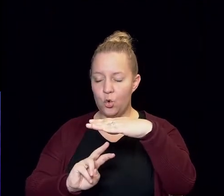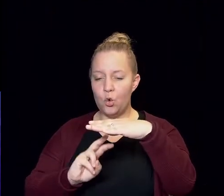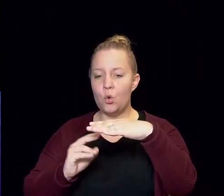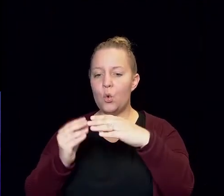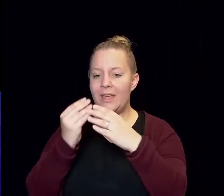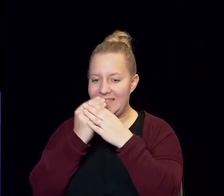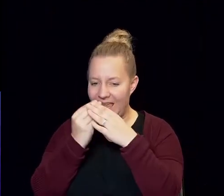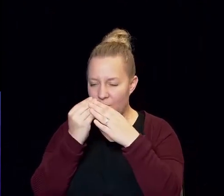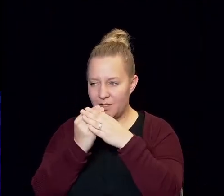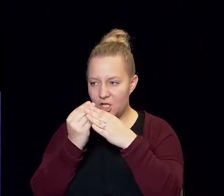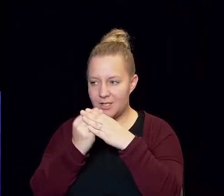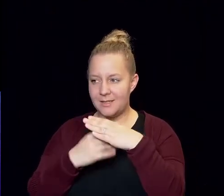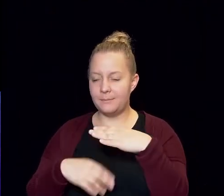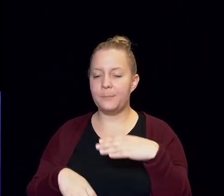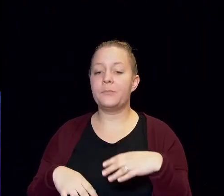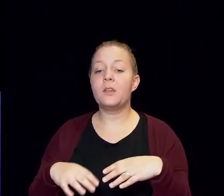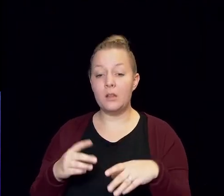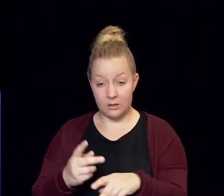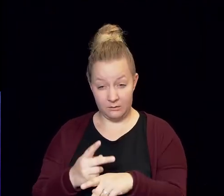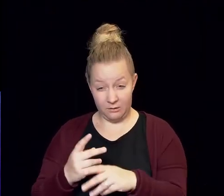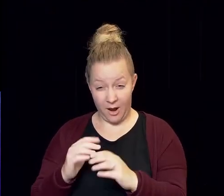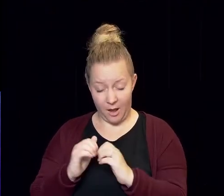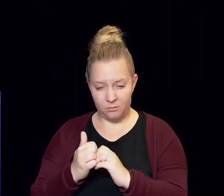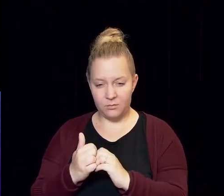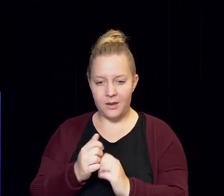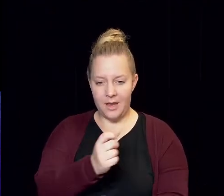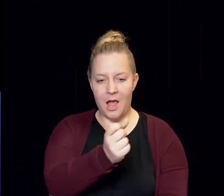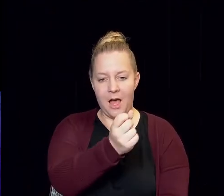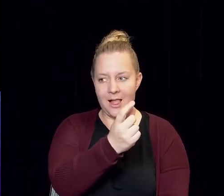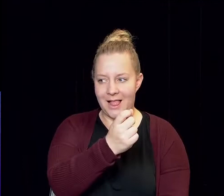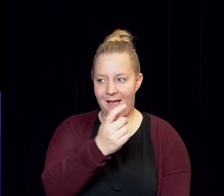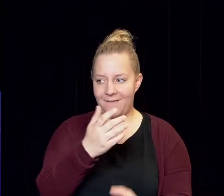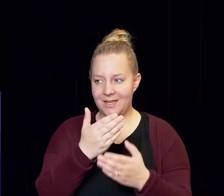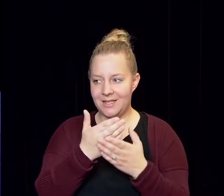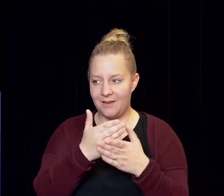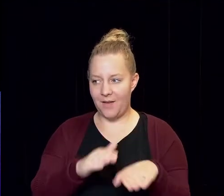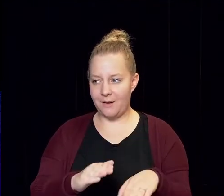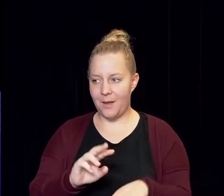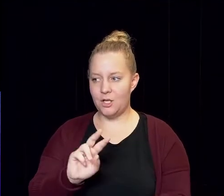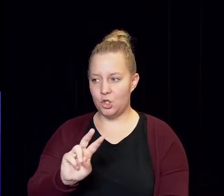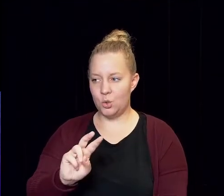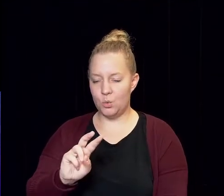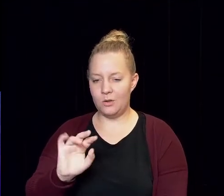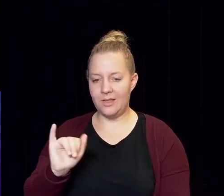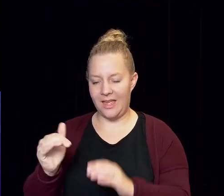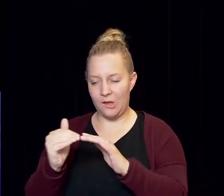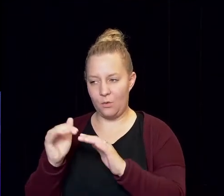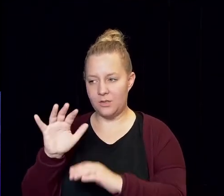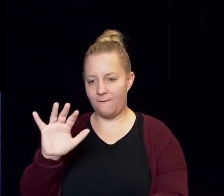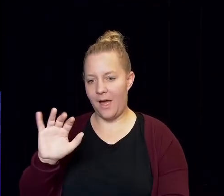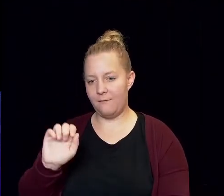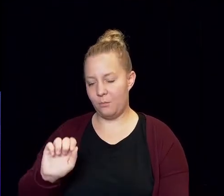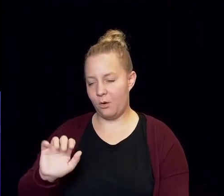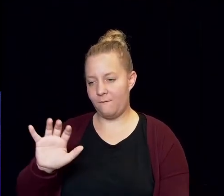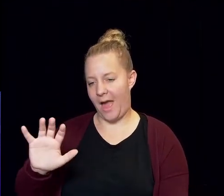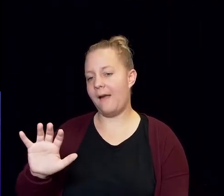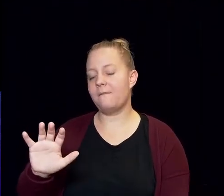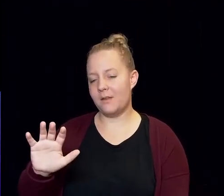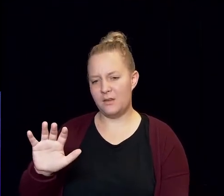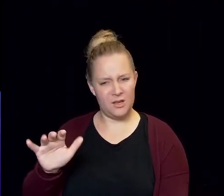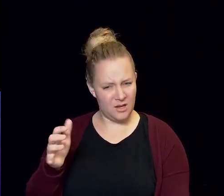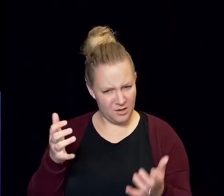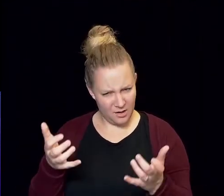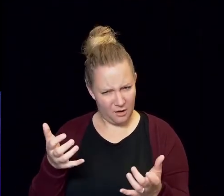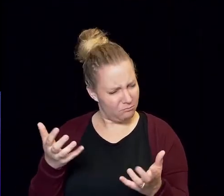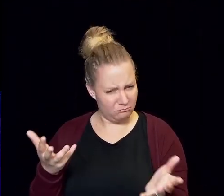and put sand. And then in order to figure that out, I just take 11 divided by 2. When I do that, I get 5.5. But now we need to